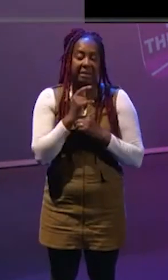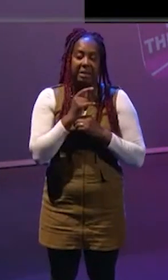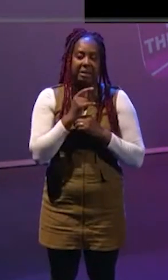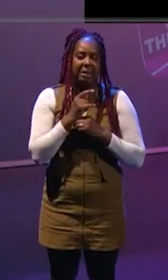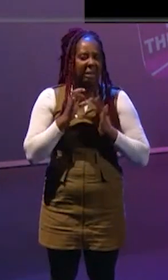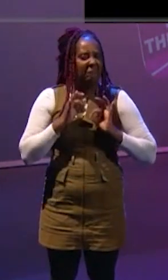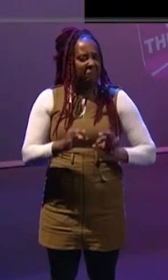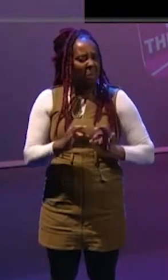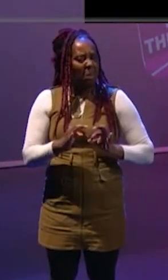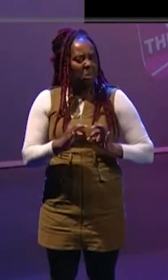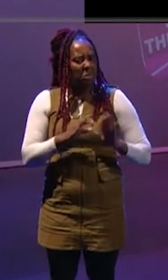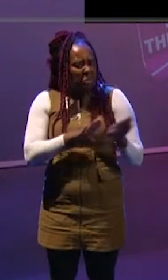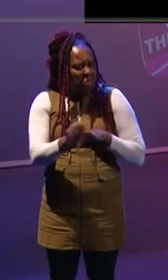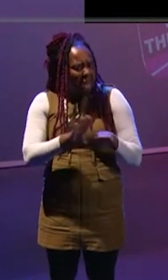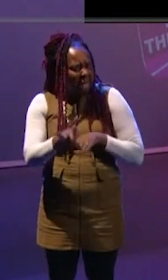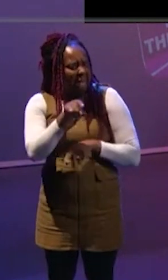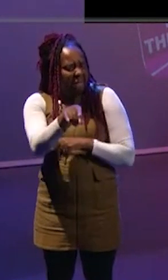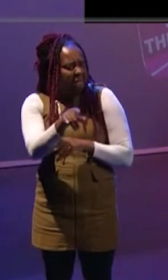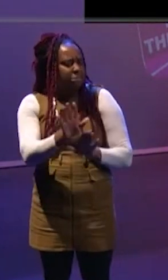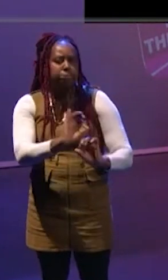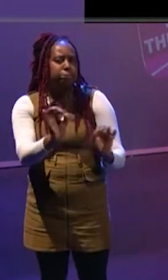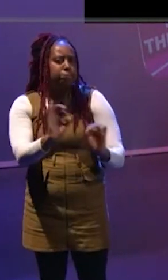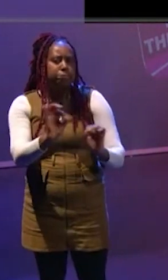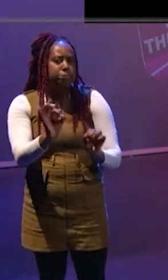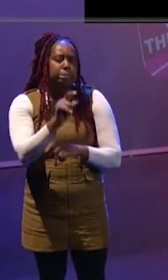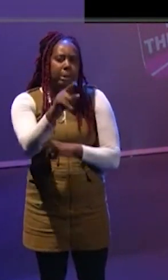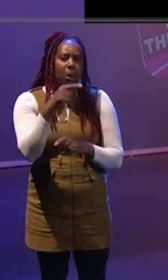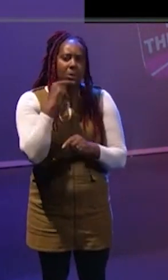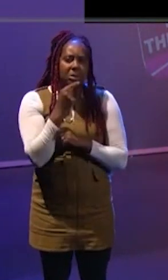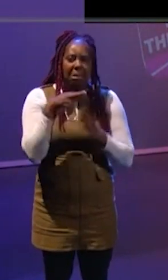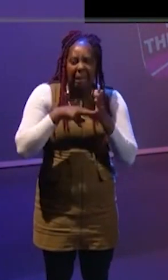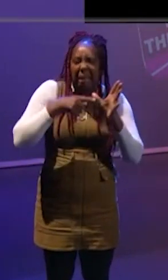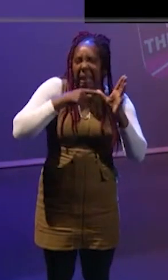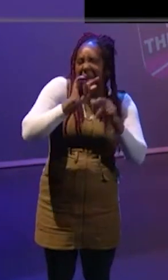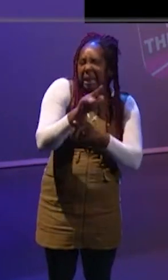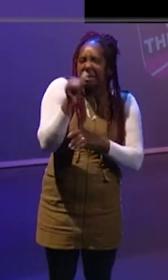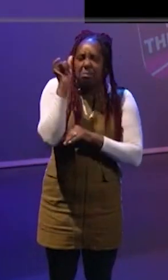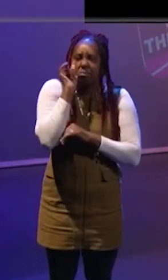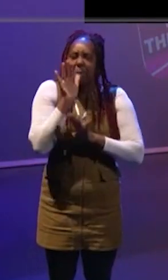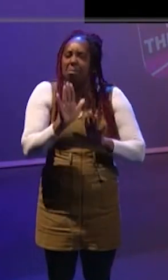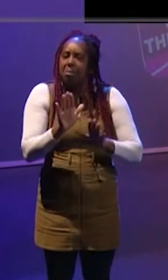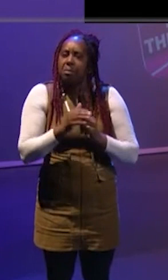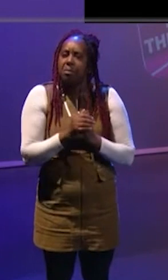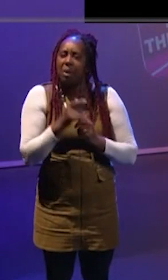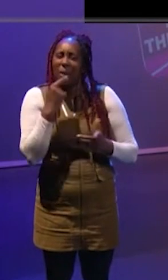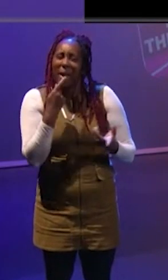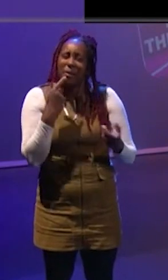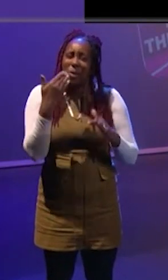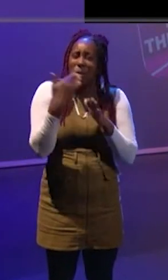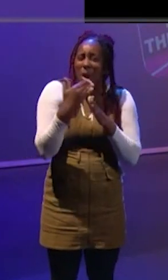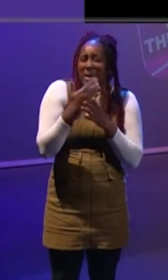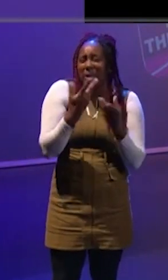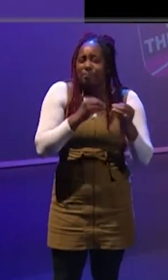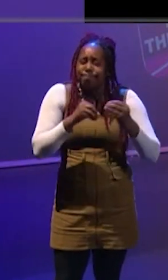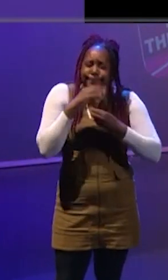training in producing. There are some MAs that I know of. And I think a lot of it is about figuring it out as you go